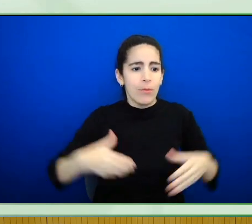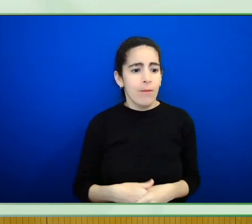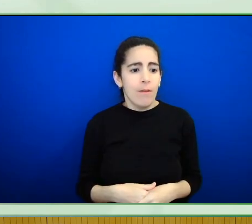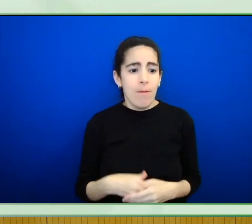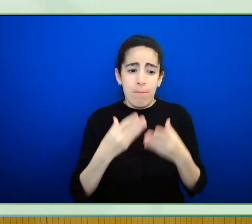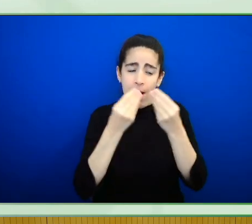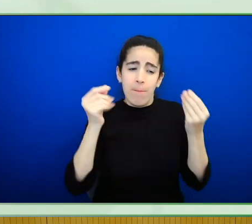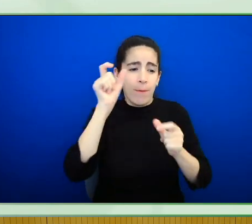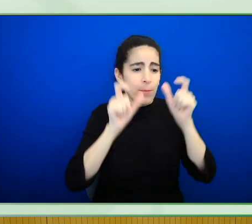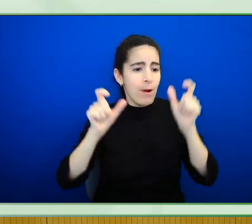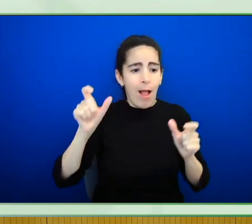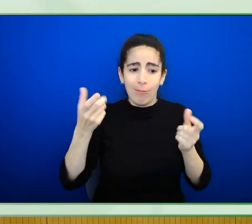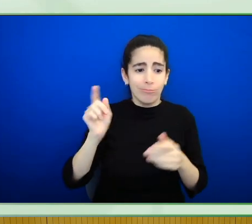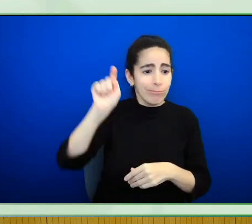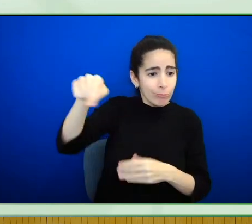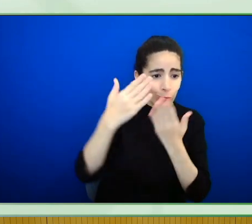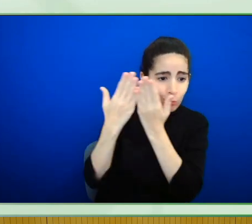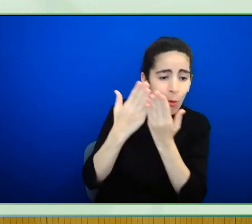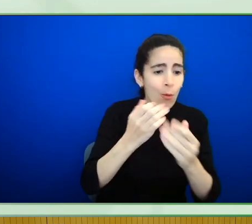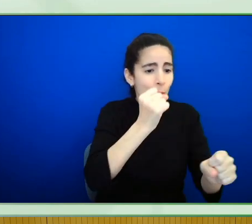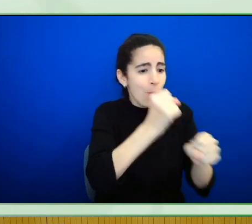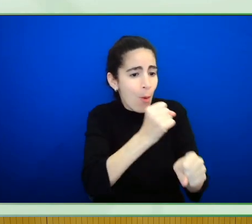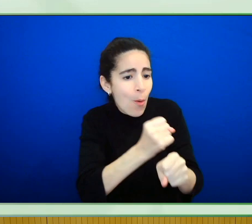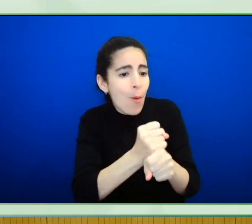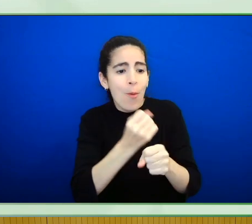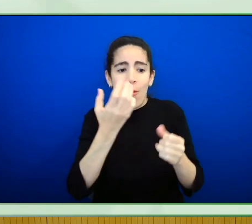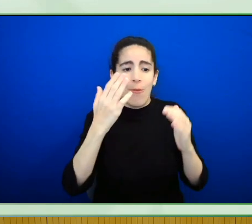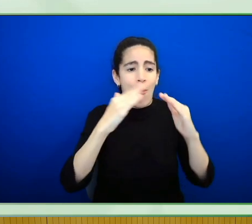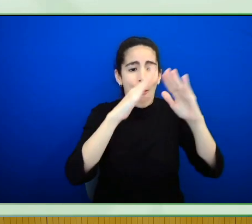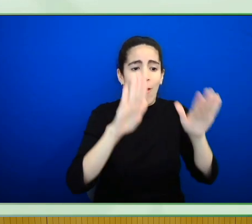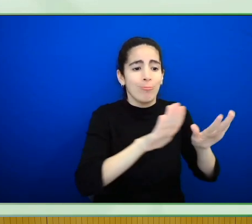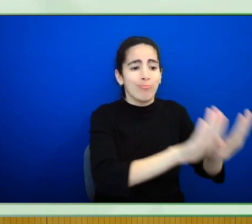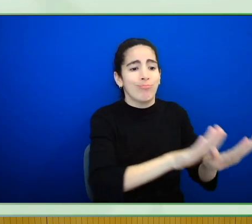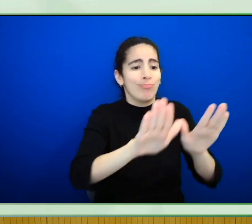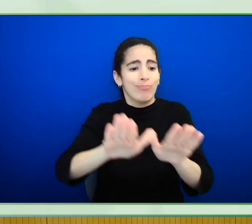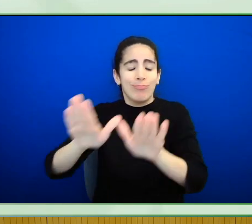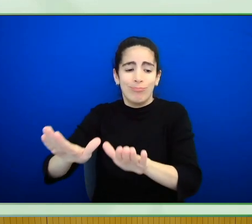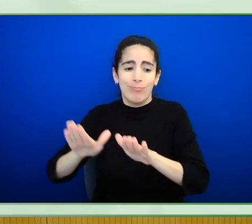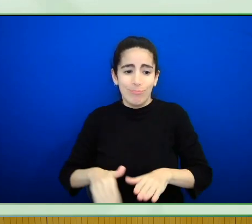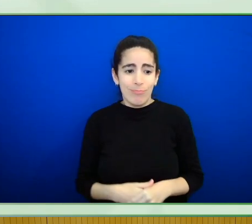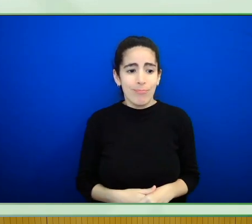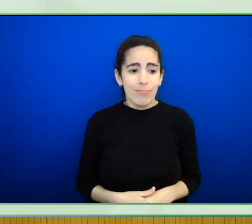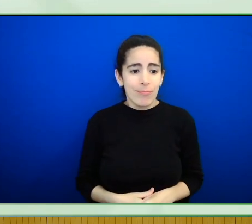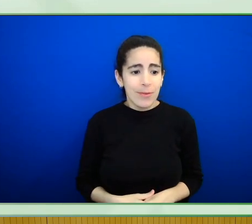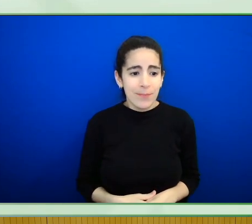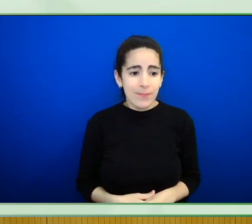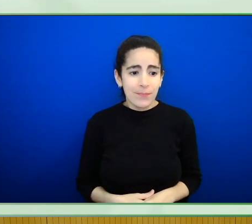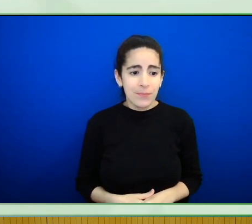back in school, at work, at home.